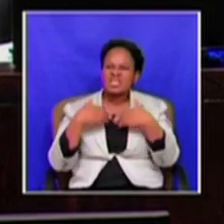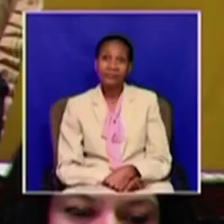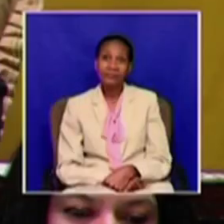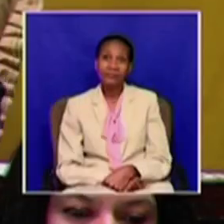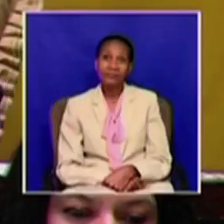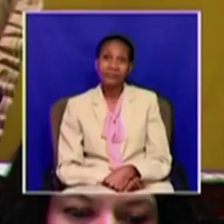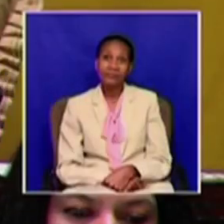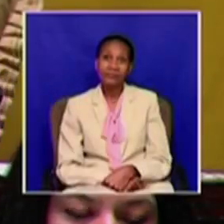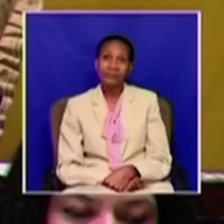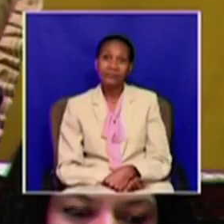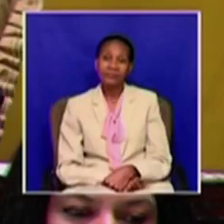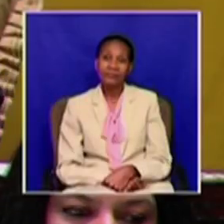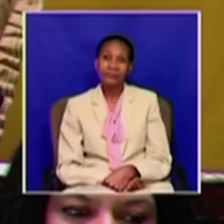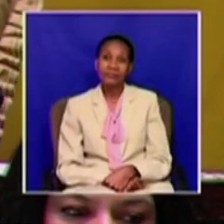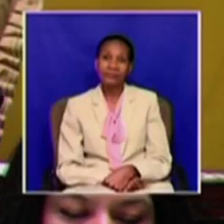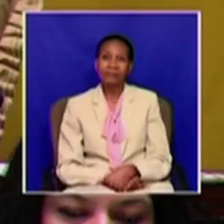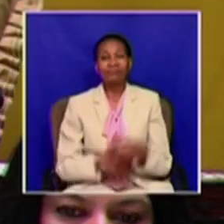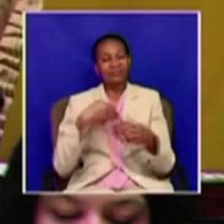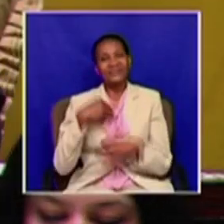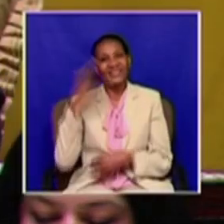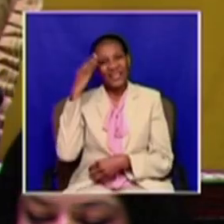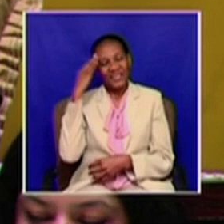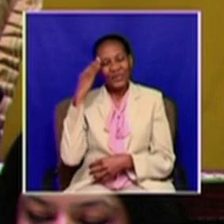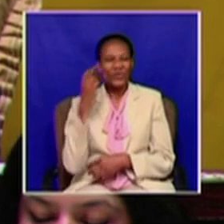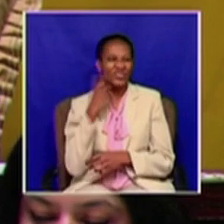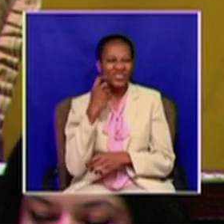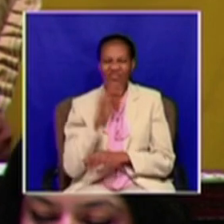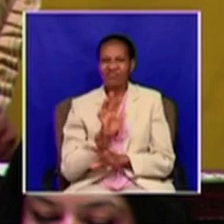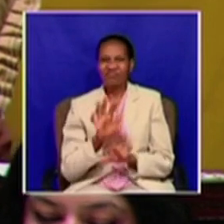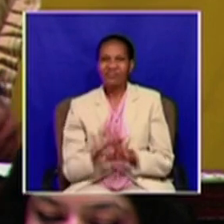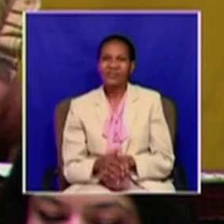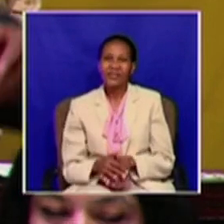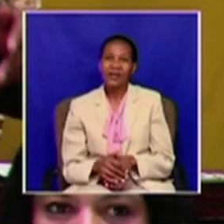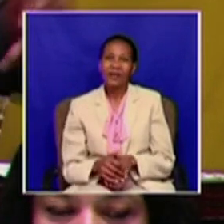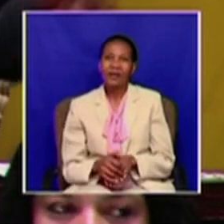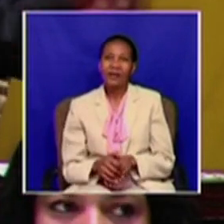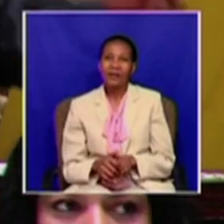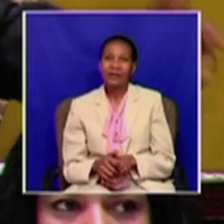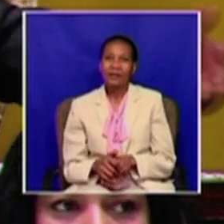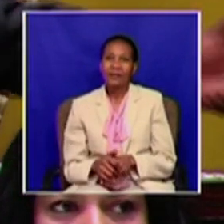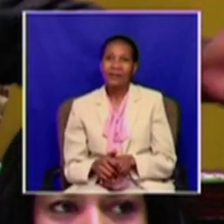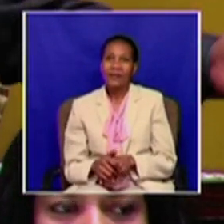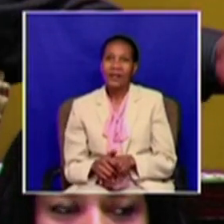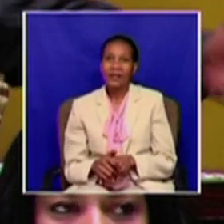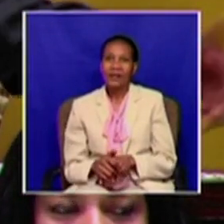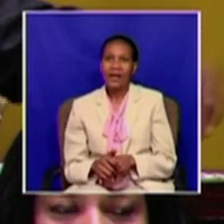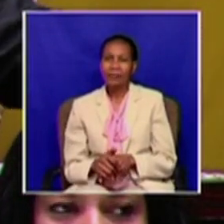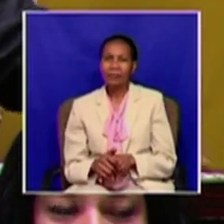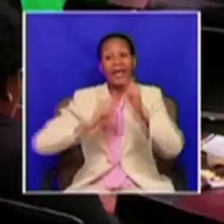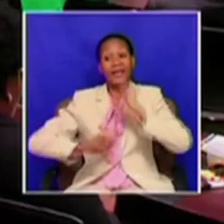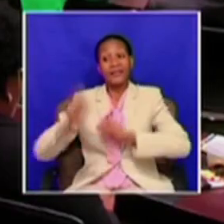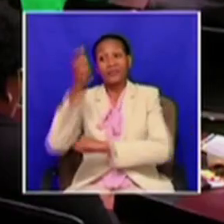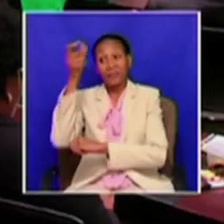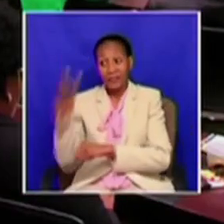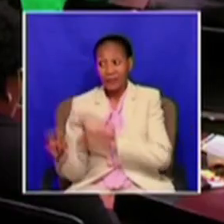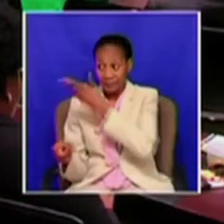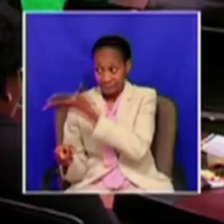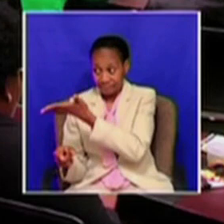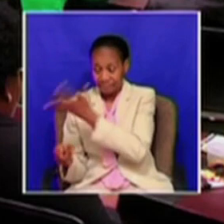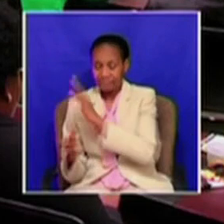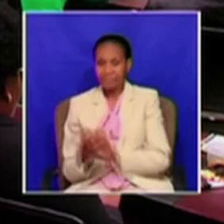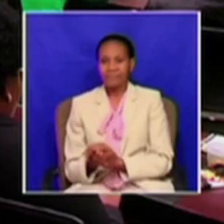media highlighting the lack of service delivery, particularly amongst the poorest of the poor. And those